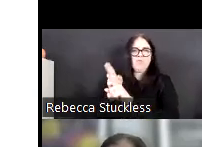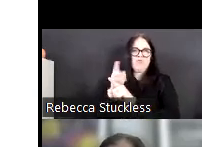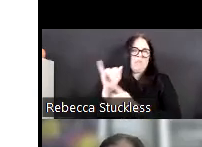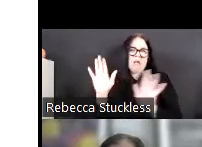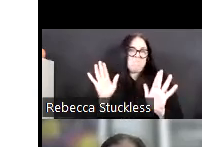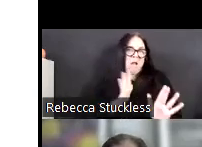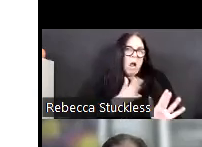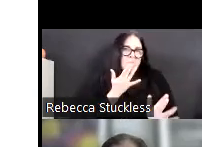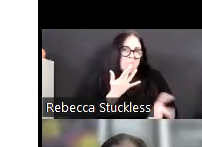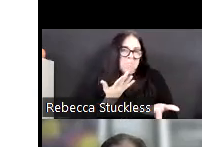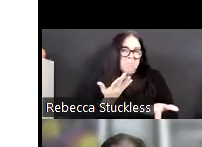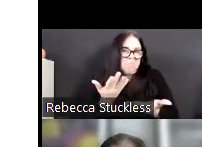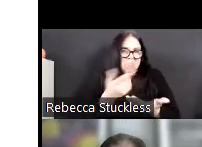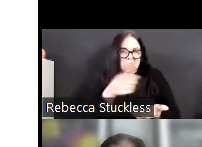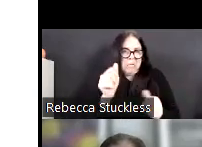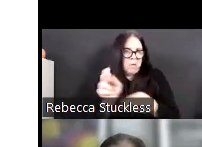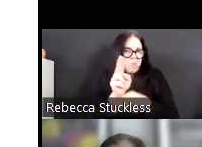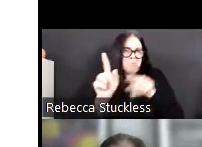using.